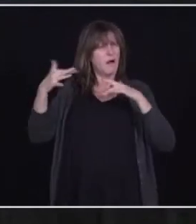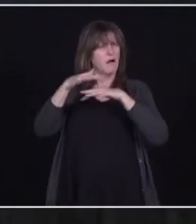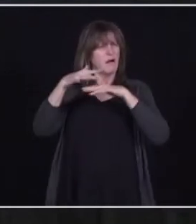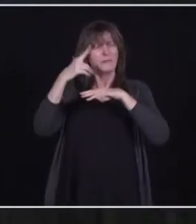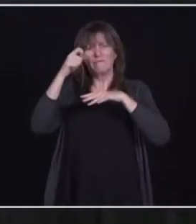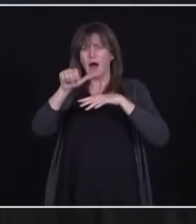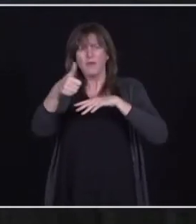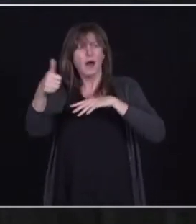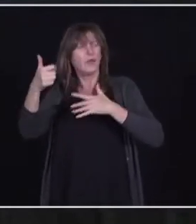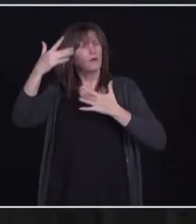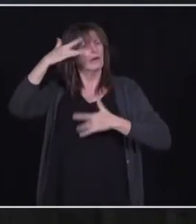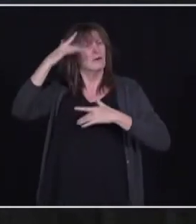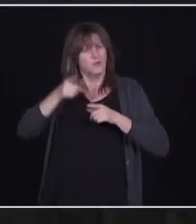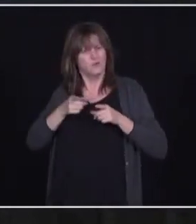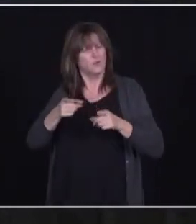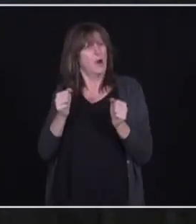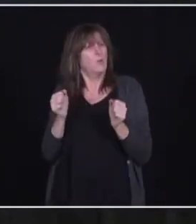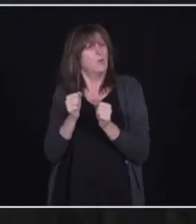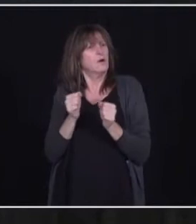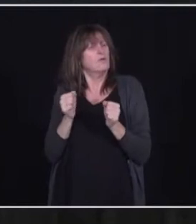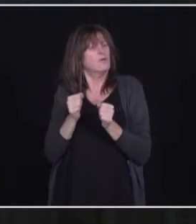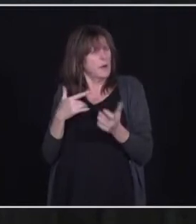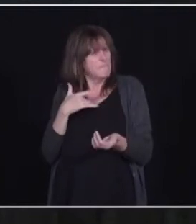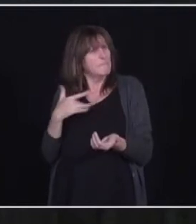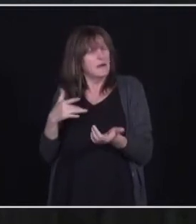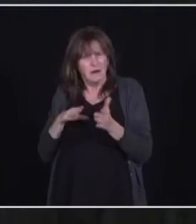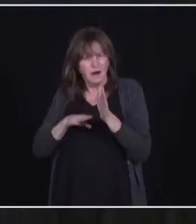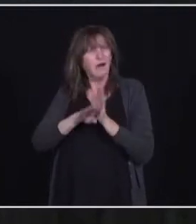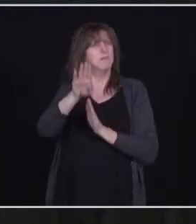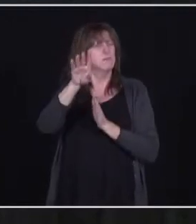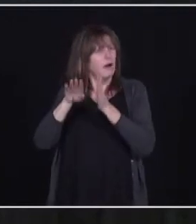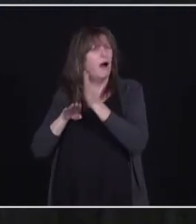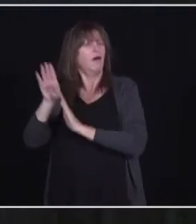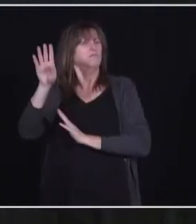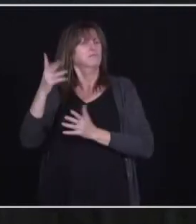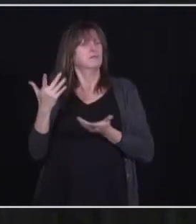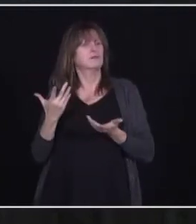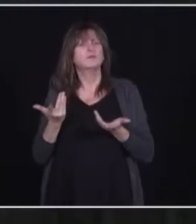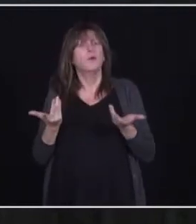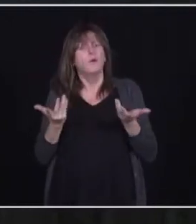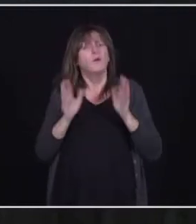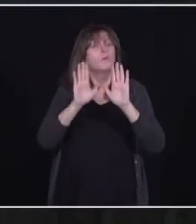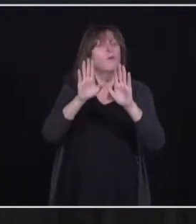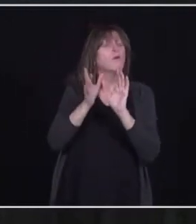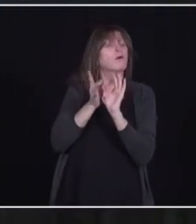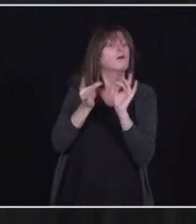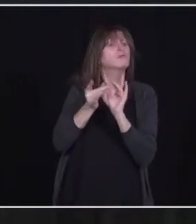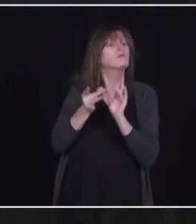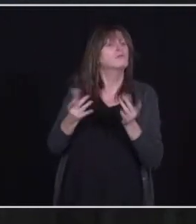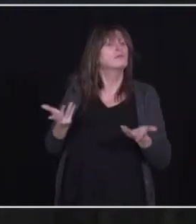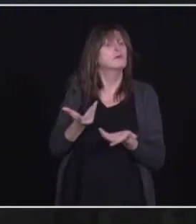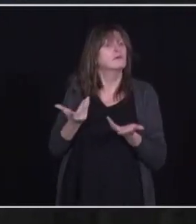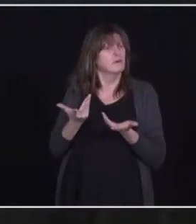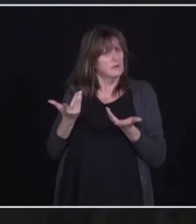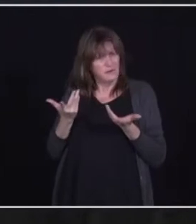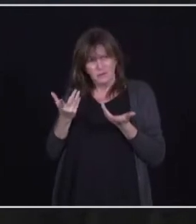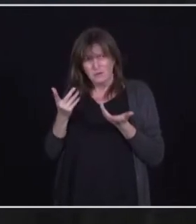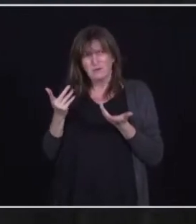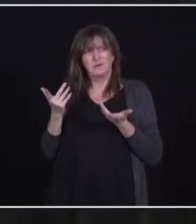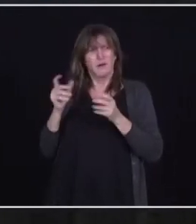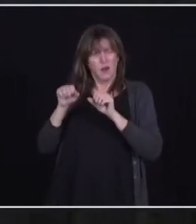illnesses that are happening. So, what do you say to that call for a wider lockdown, given what's been going on with the increase